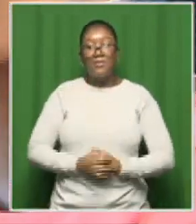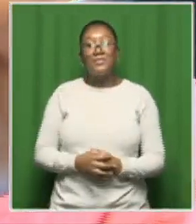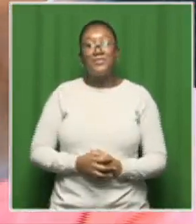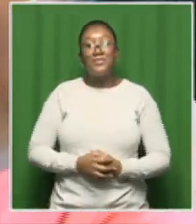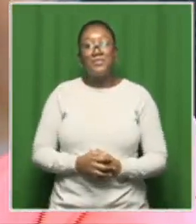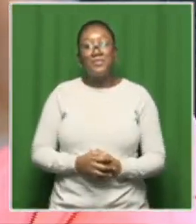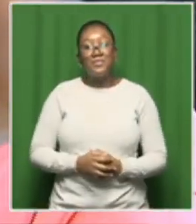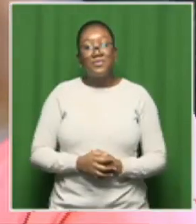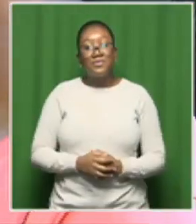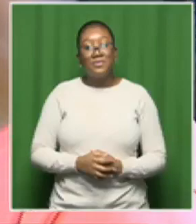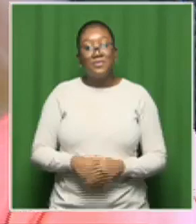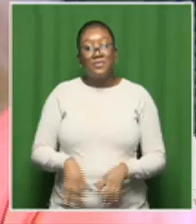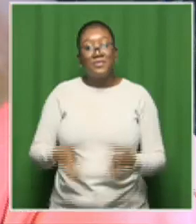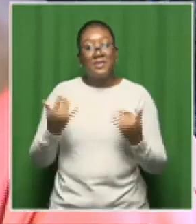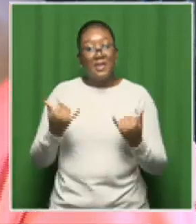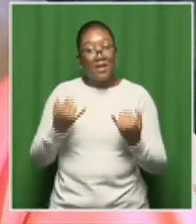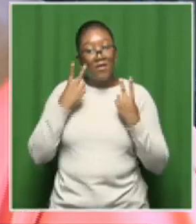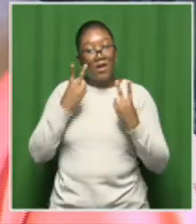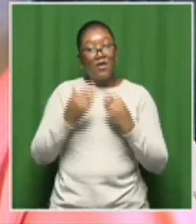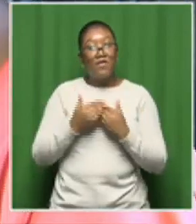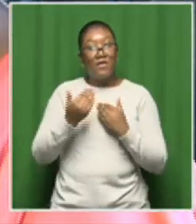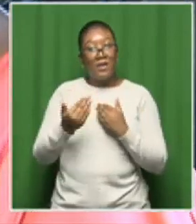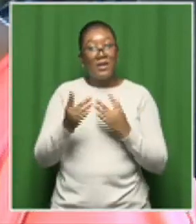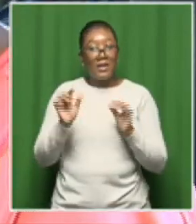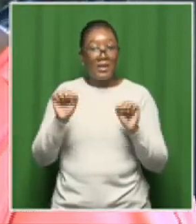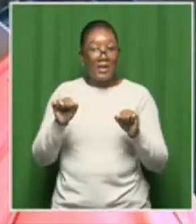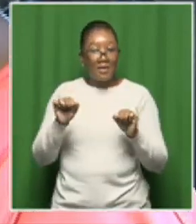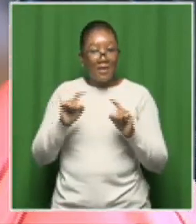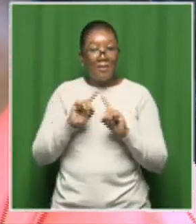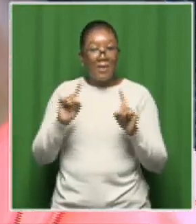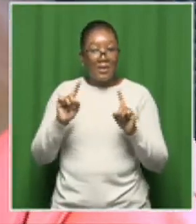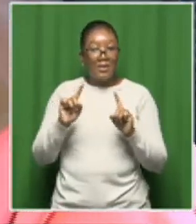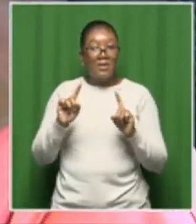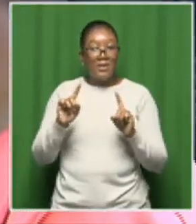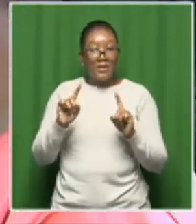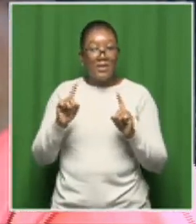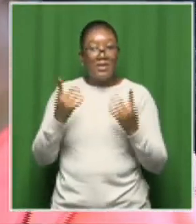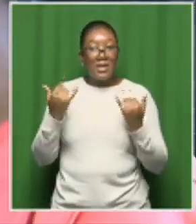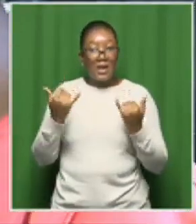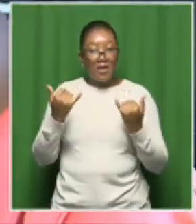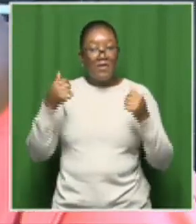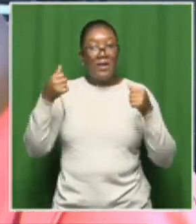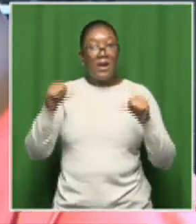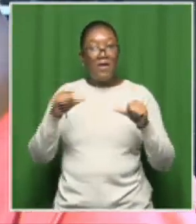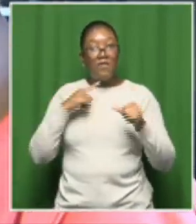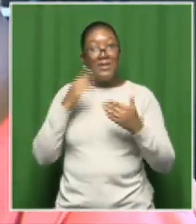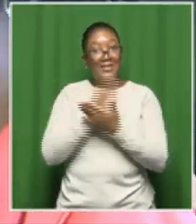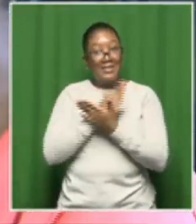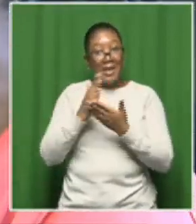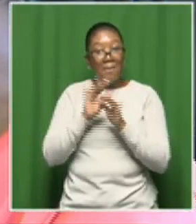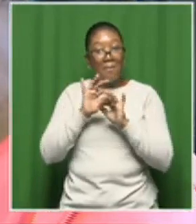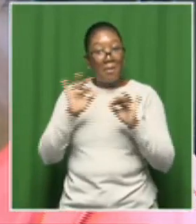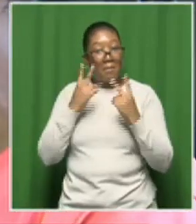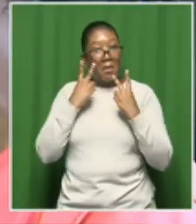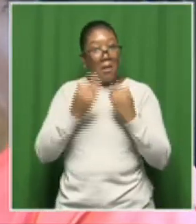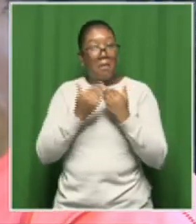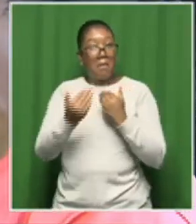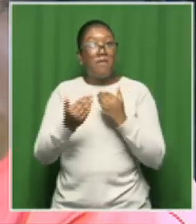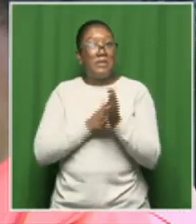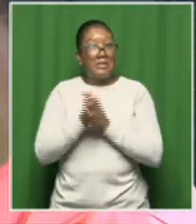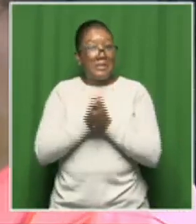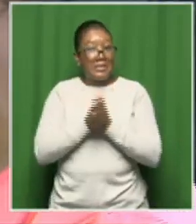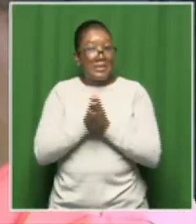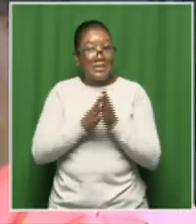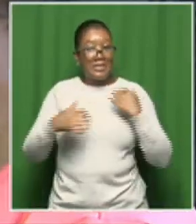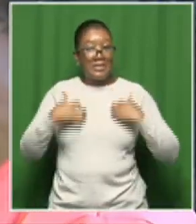and basically that's what you have to look forward to. And I know I'm catching you off guard here, Mark, but another one that a lot of people look forward to when we come back to local